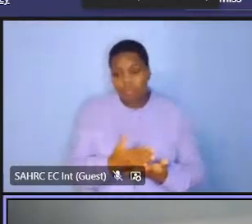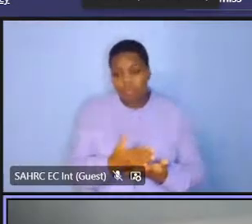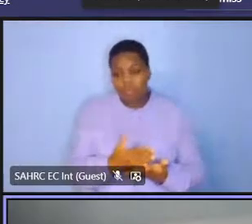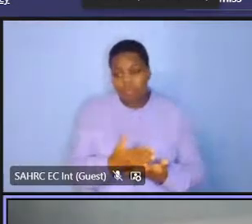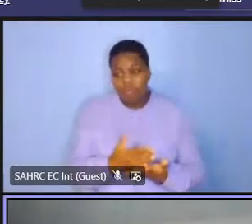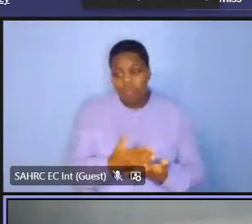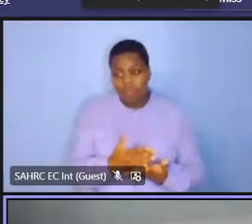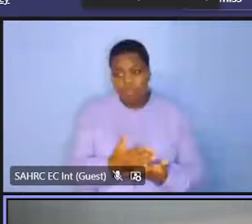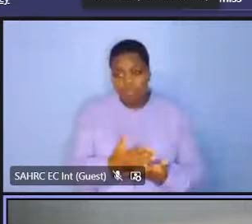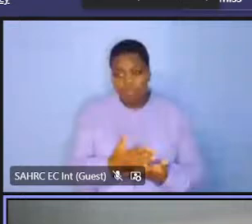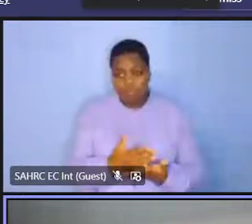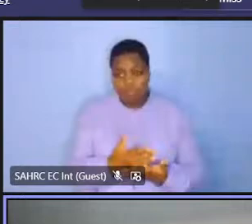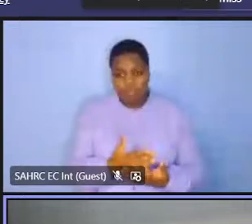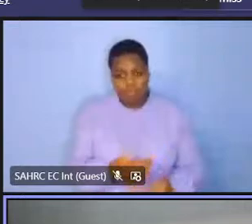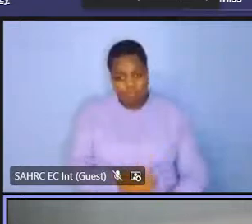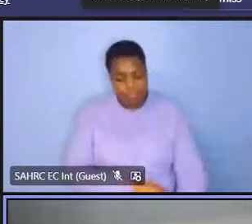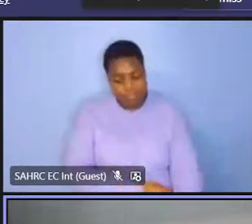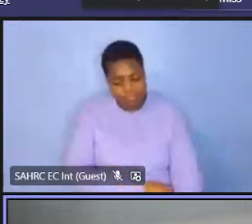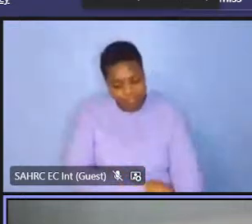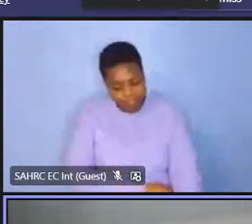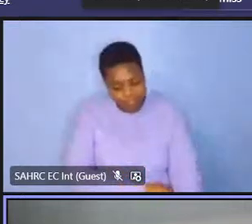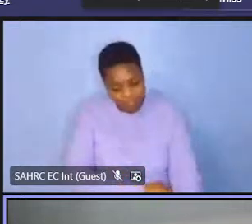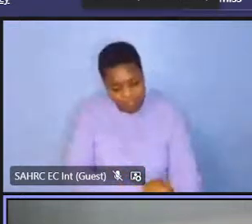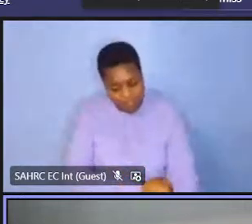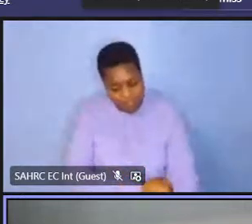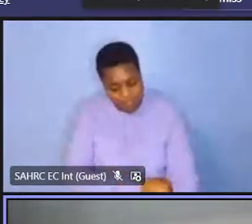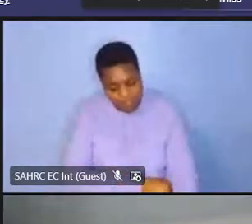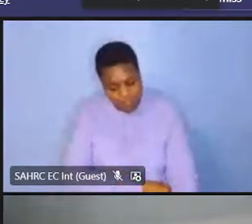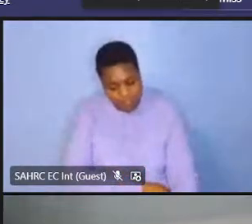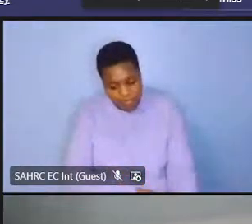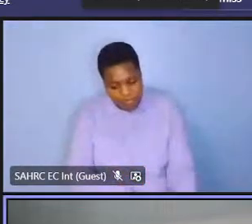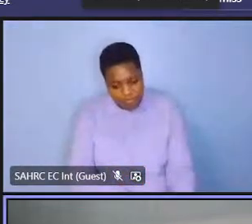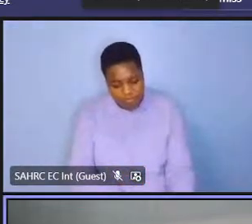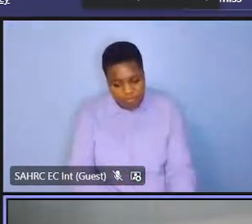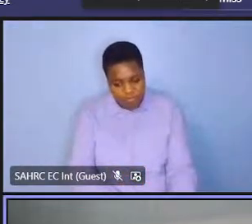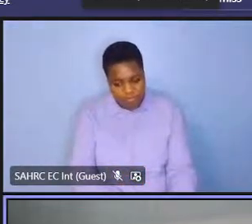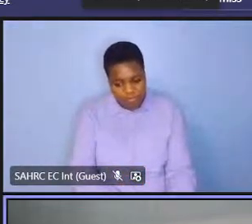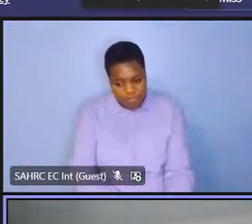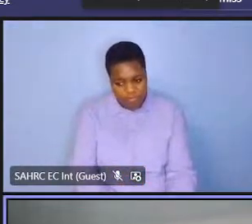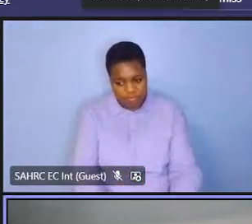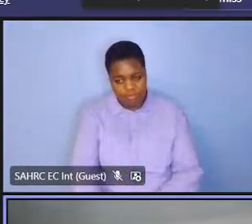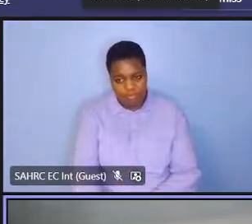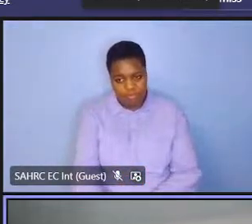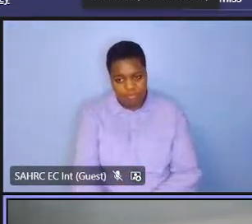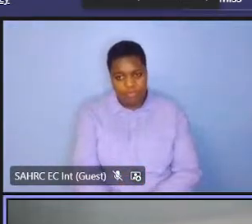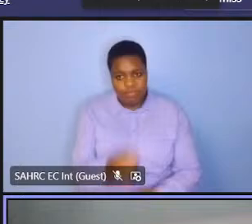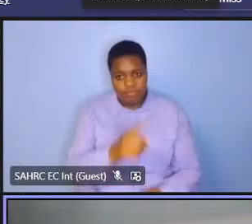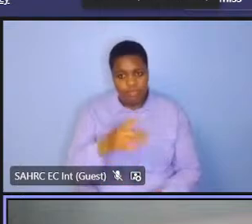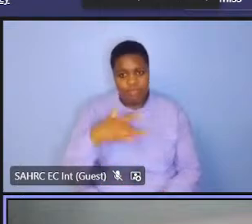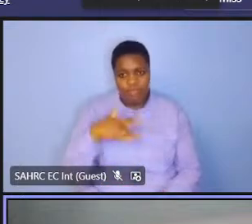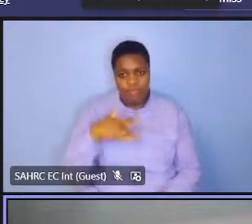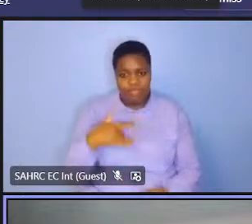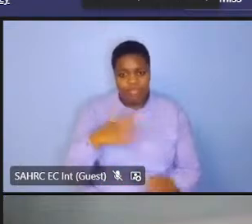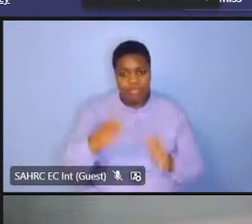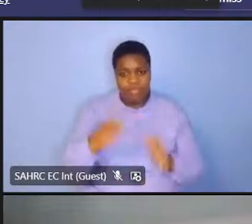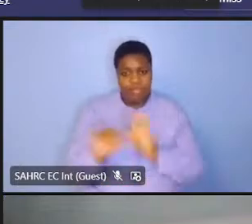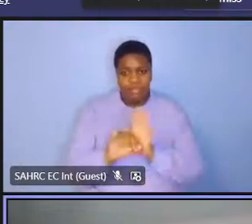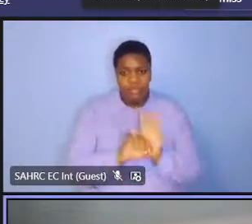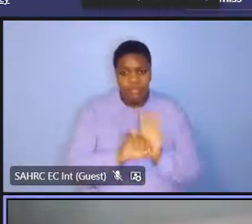or maybe learners who identify as gender non-conforming who wish to wear uniforms that represent how they feel, how they identify. And